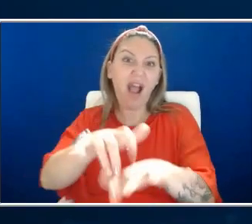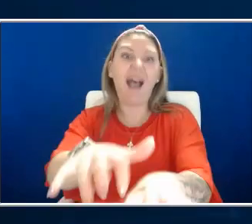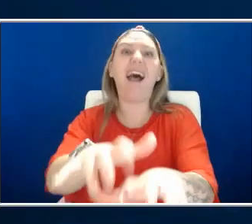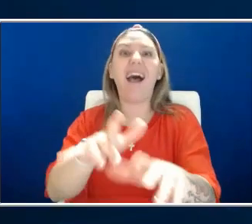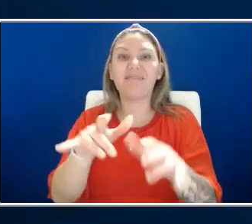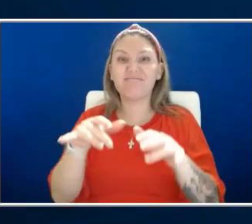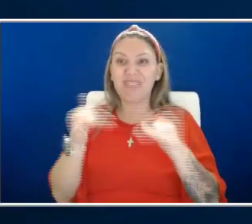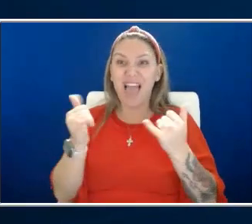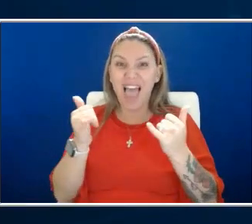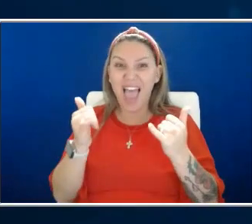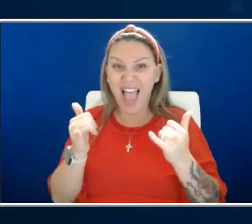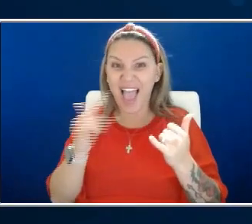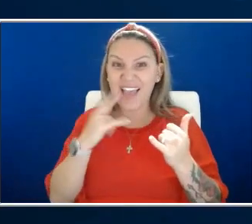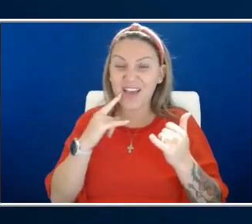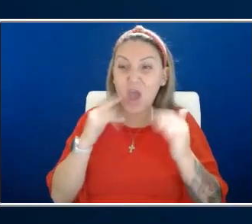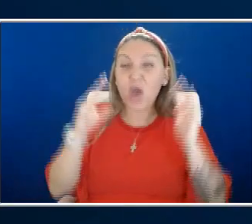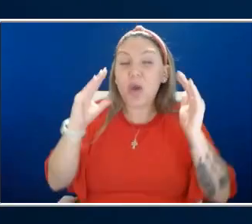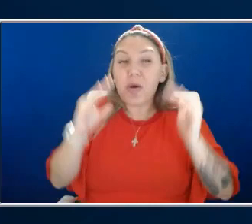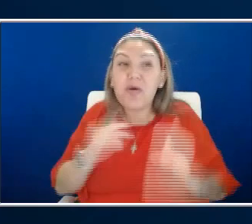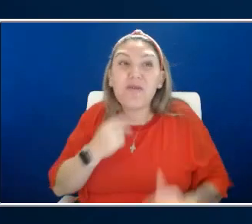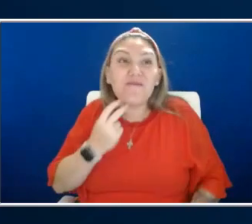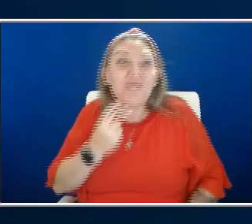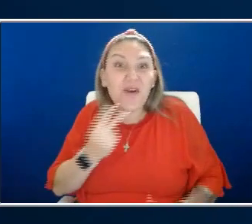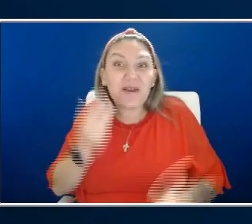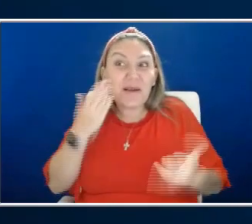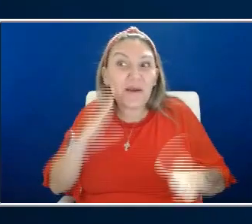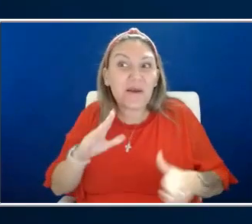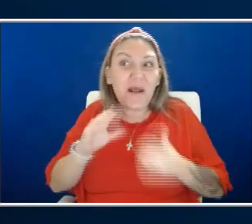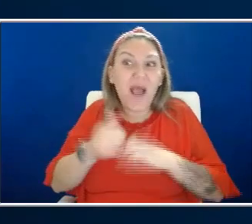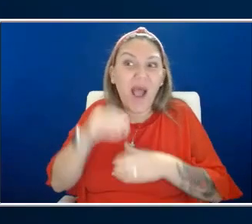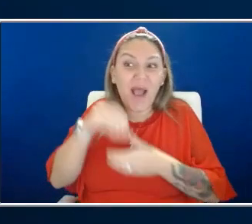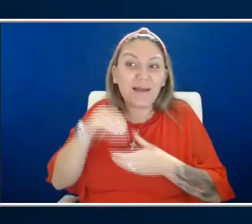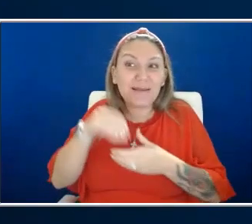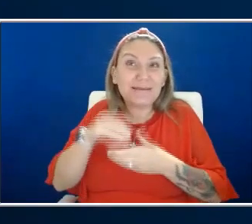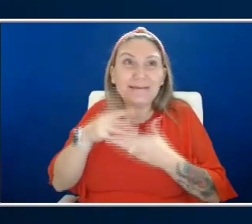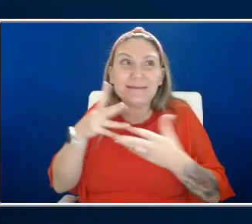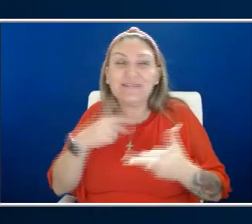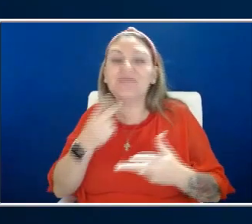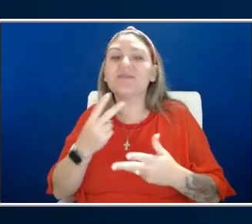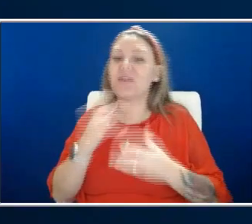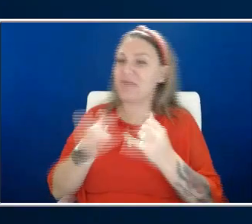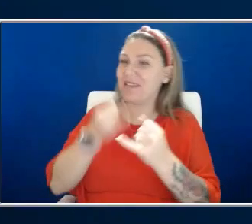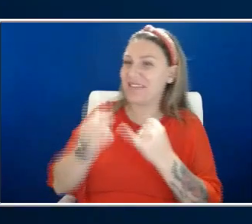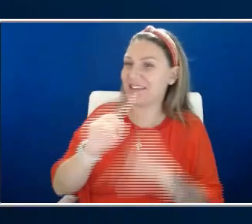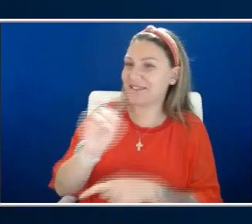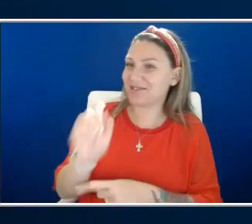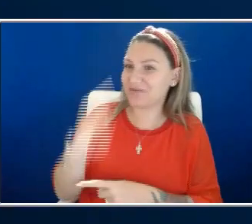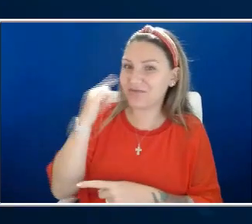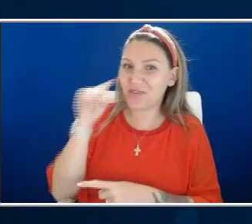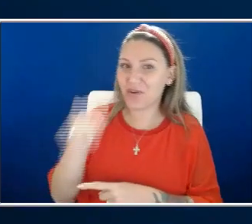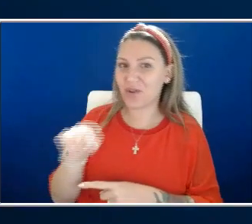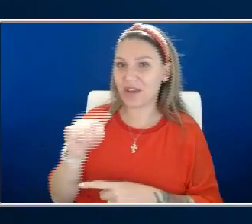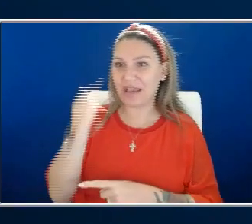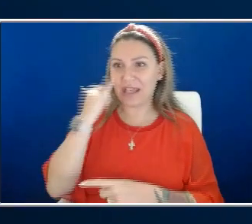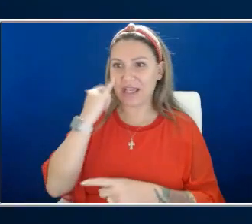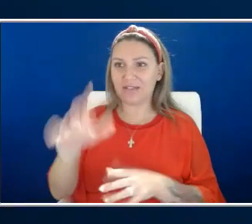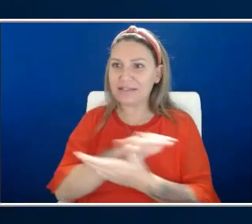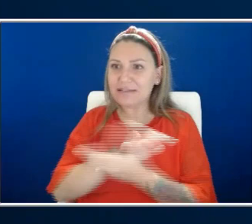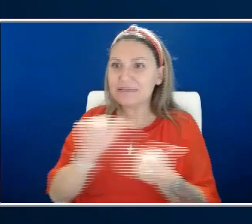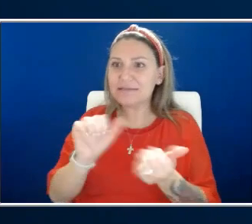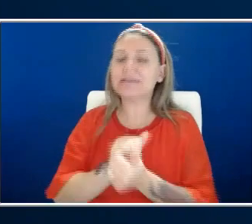to lower our voices. I don't know about those inside voices, but just last question for you. So if there is ever damage to a vocal